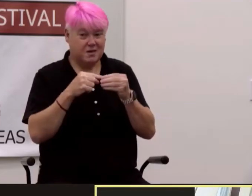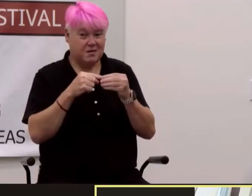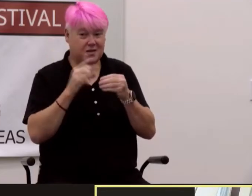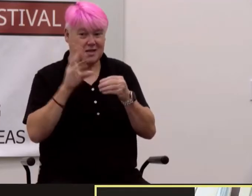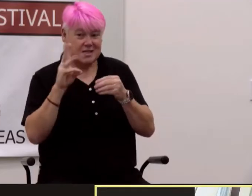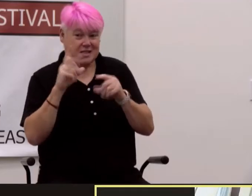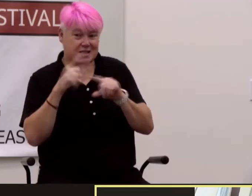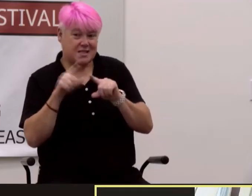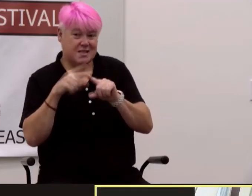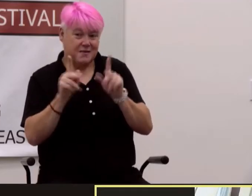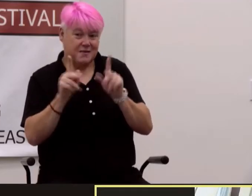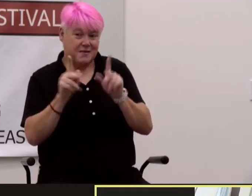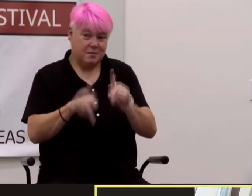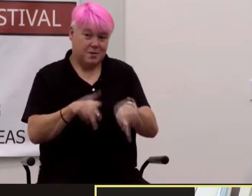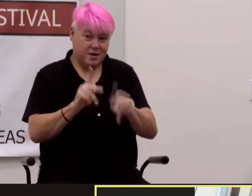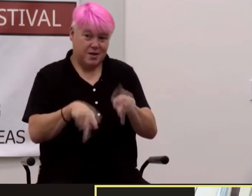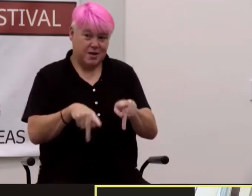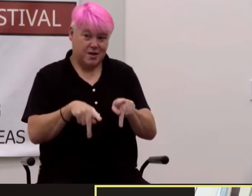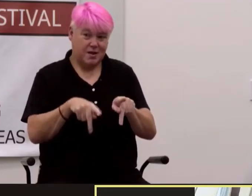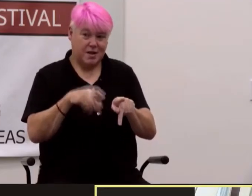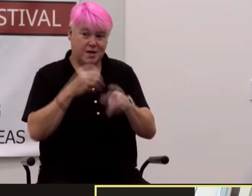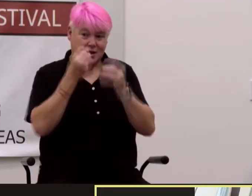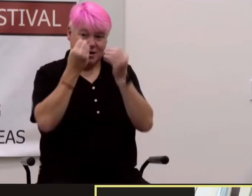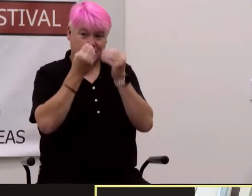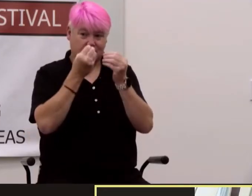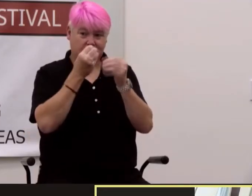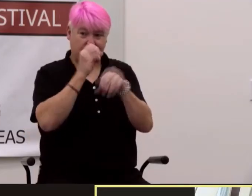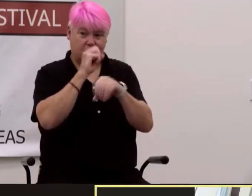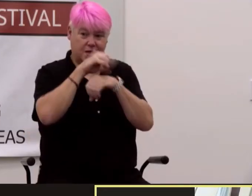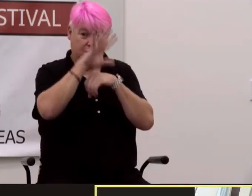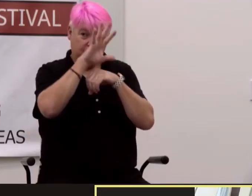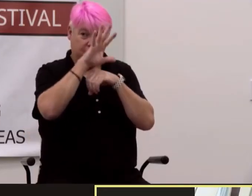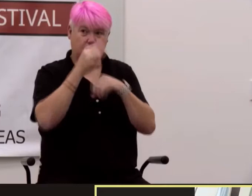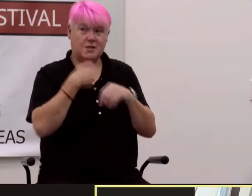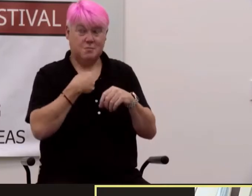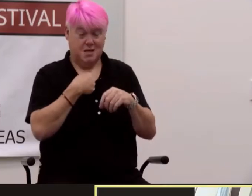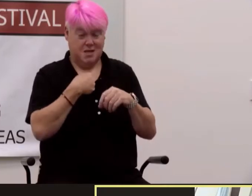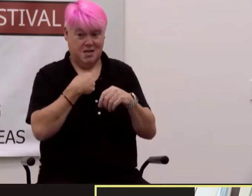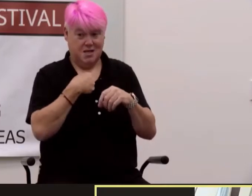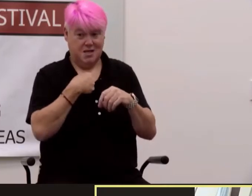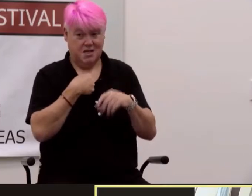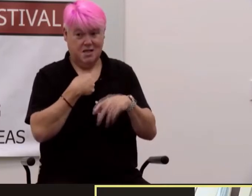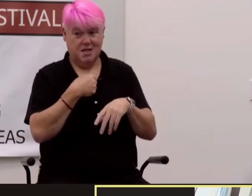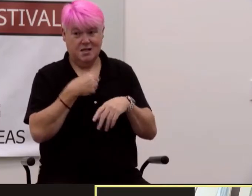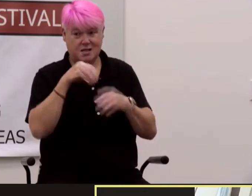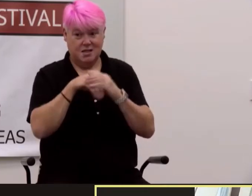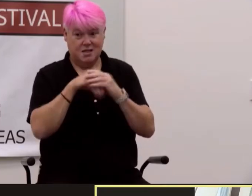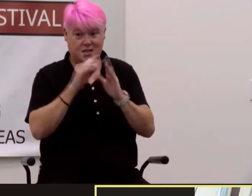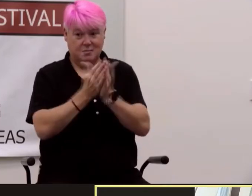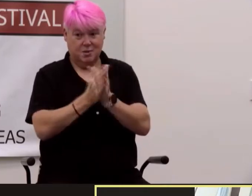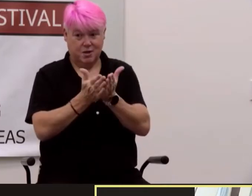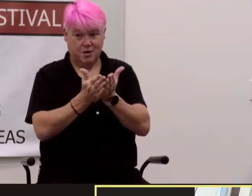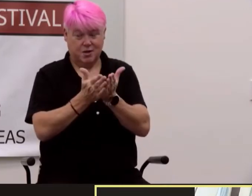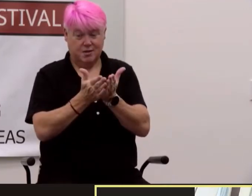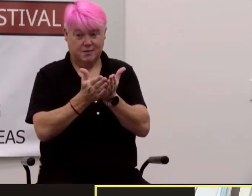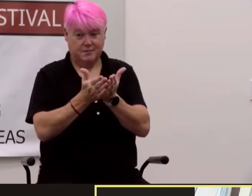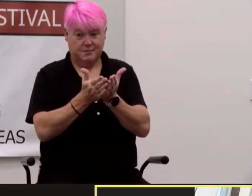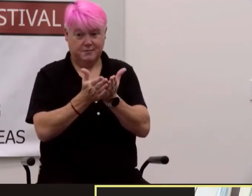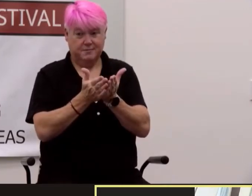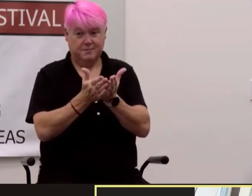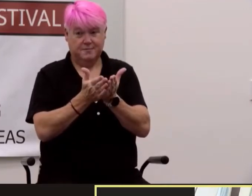different people that are influential. I will say one name just because he's in the book anyway. I